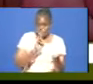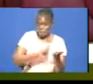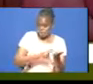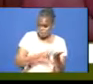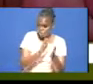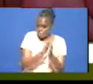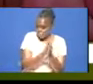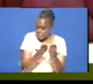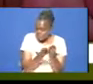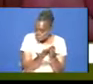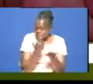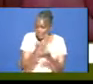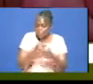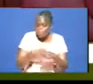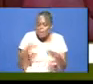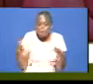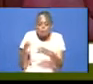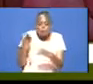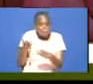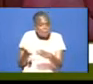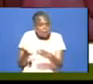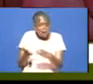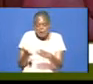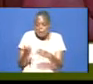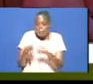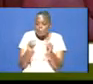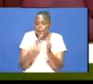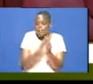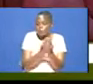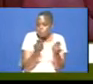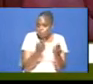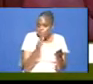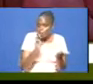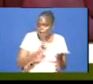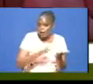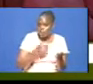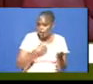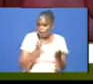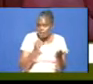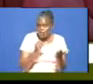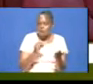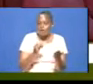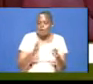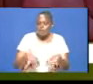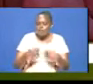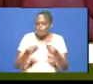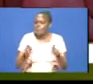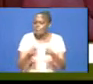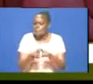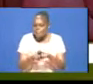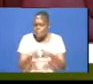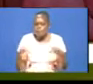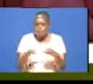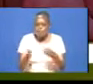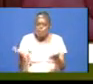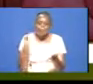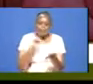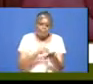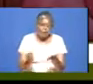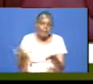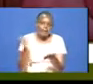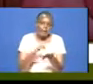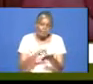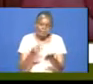can fund a group, and if you don't have proper records as an office, you will end up even giving the same group again